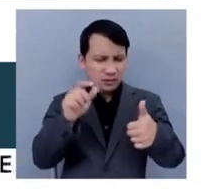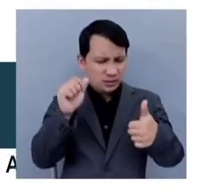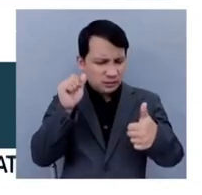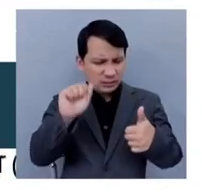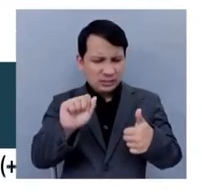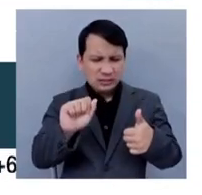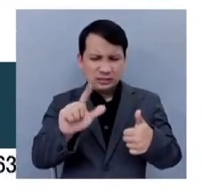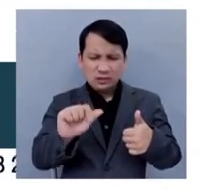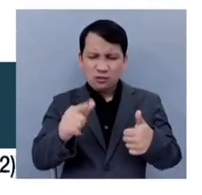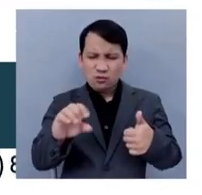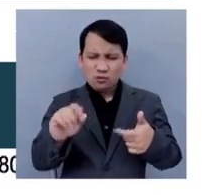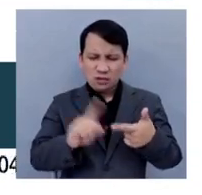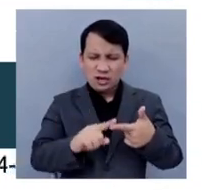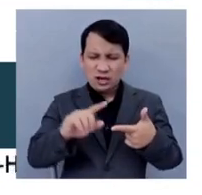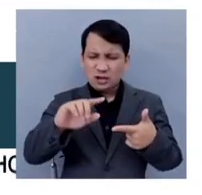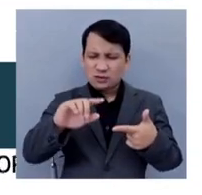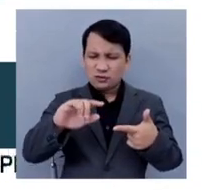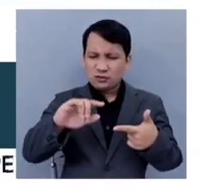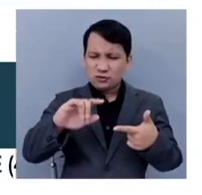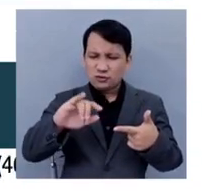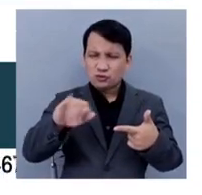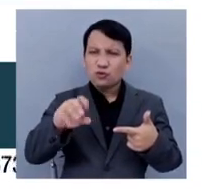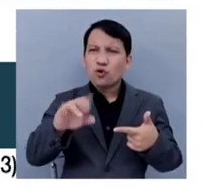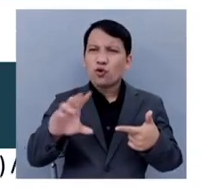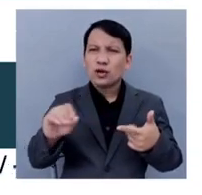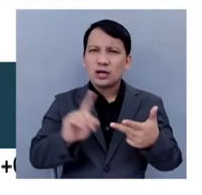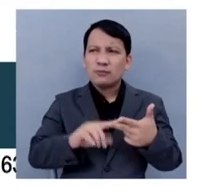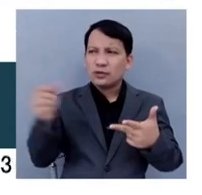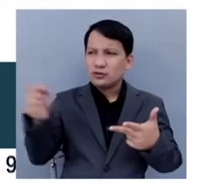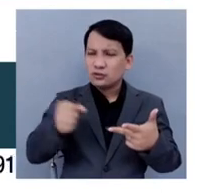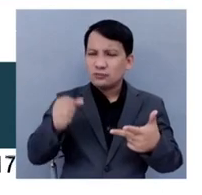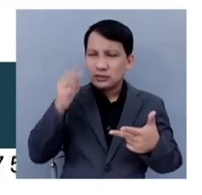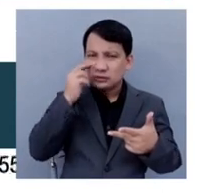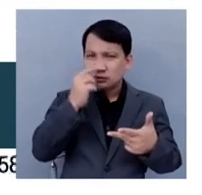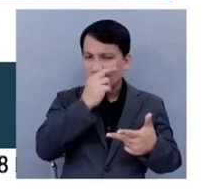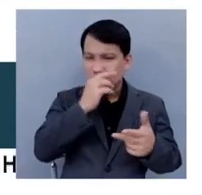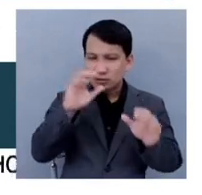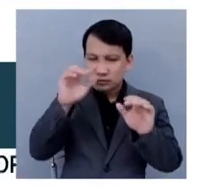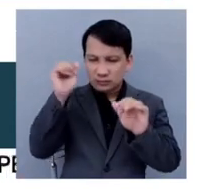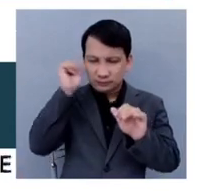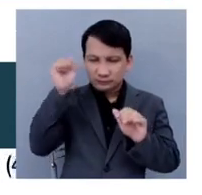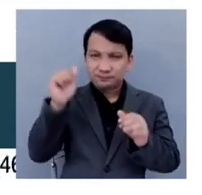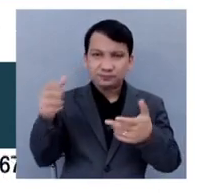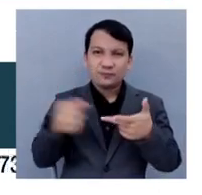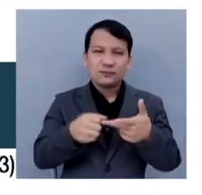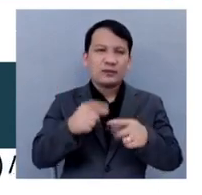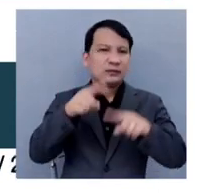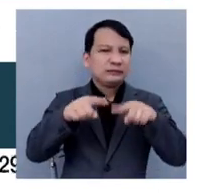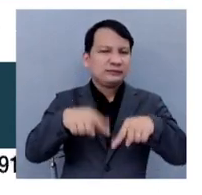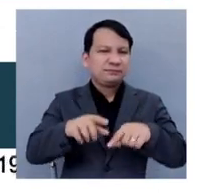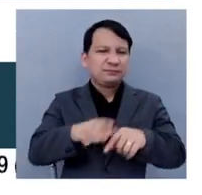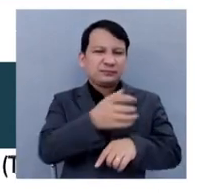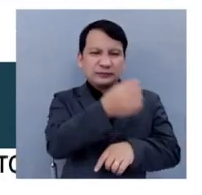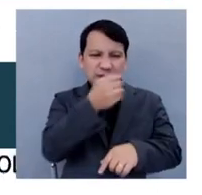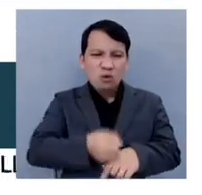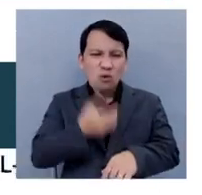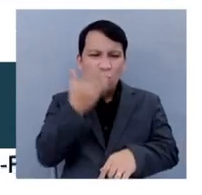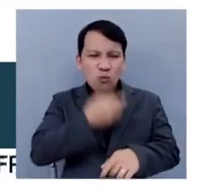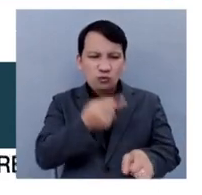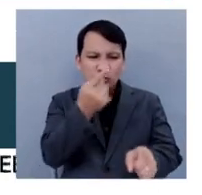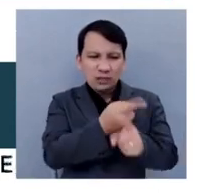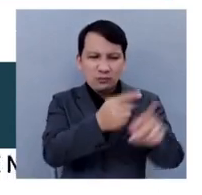even during the administration of Noynoy Aquino. And it's really a matter of finding the right people to